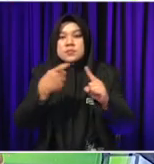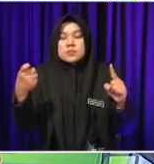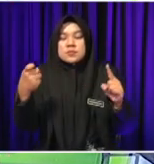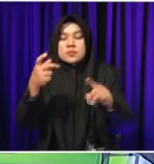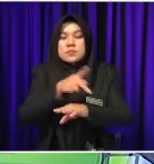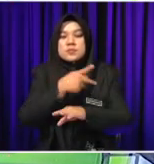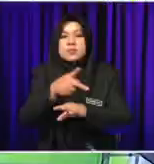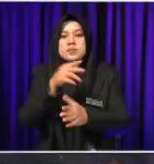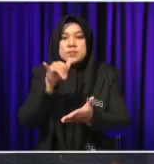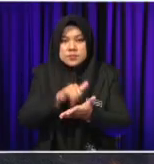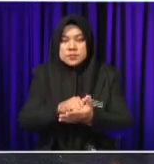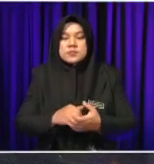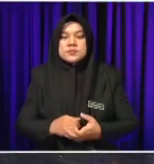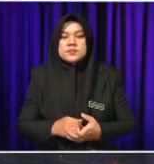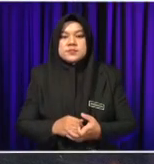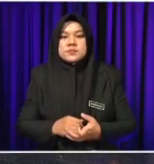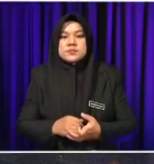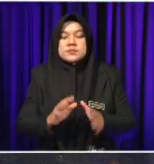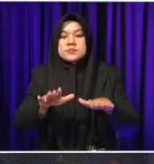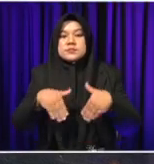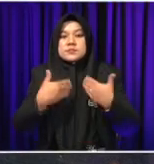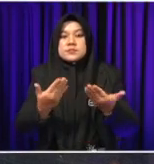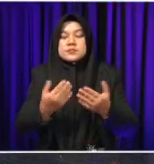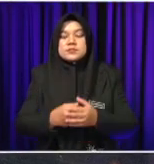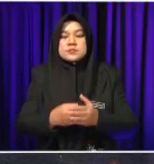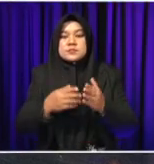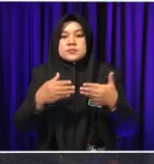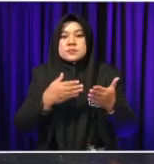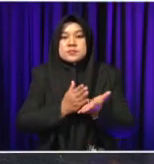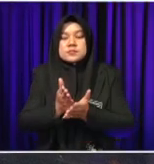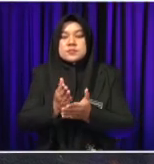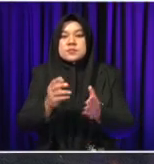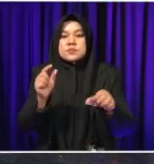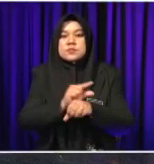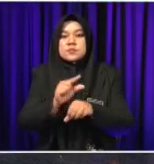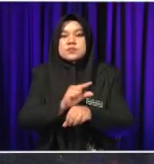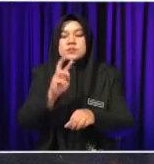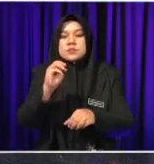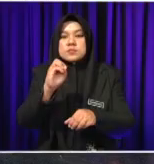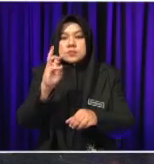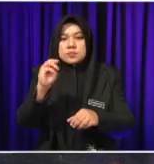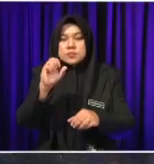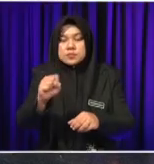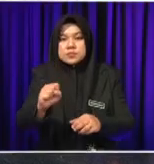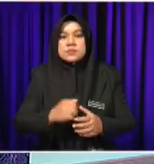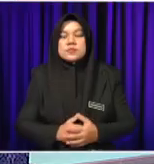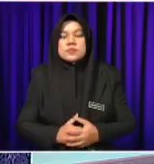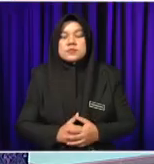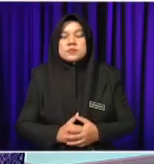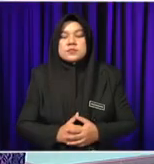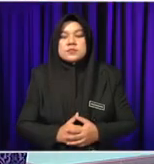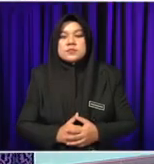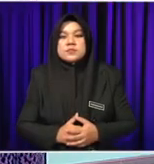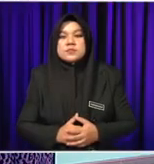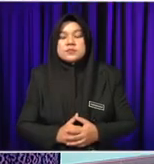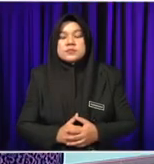right, teacher? Exactly. Now, so how do we proceed with this class using mums, teacher? All right, okay, let me proceed.